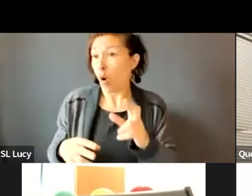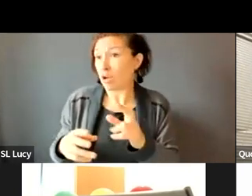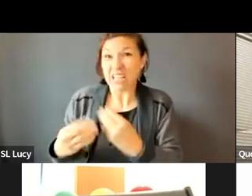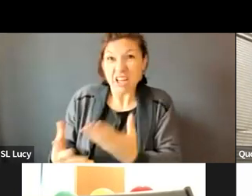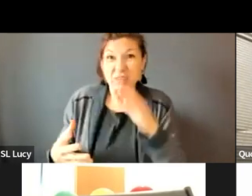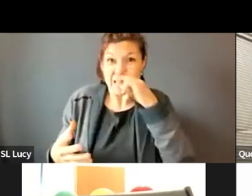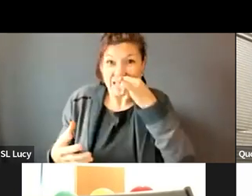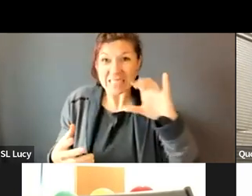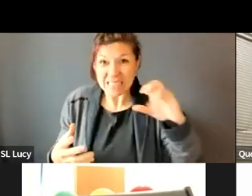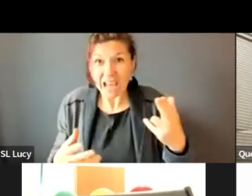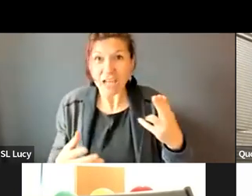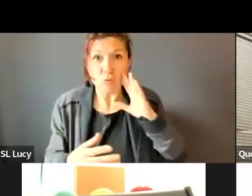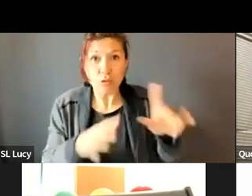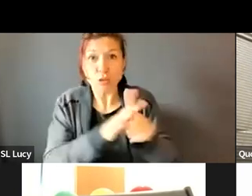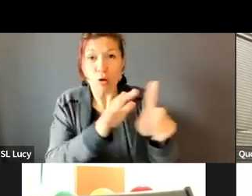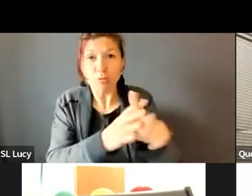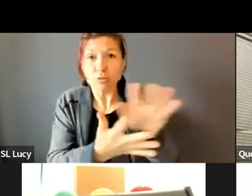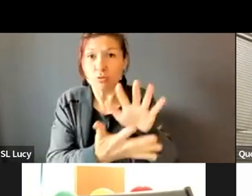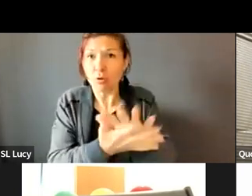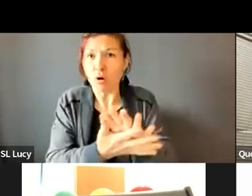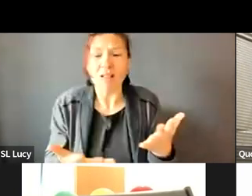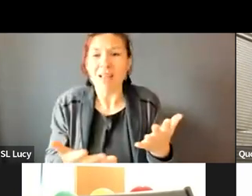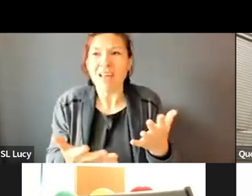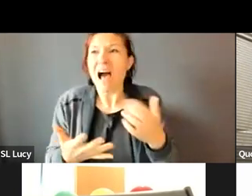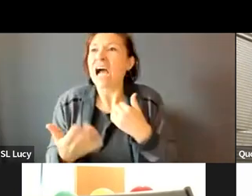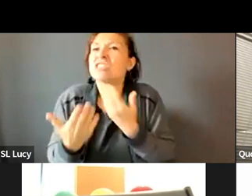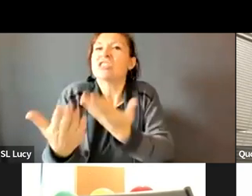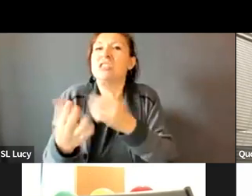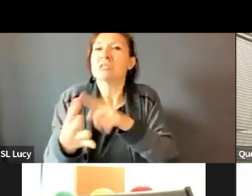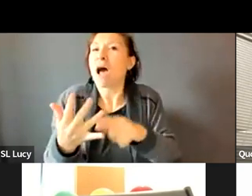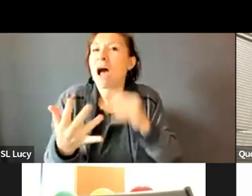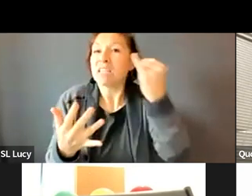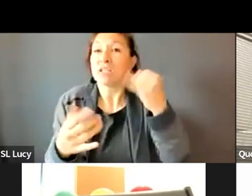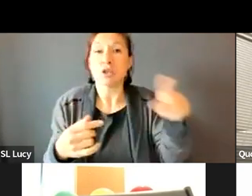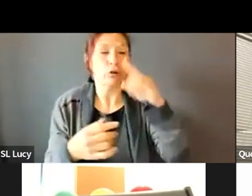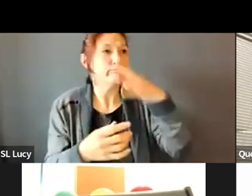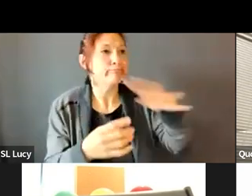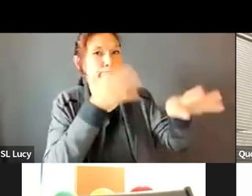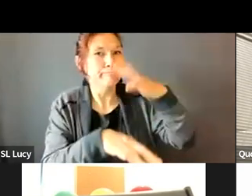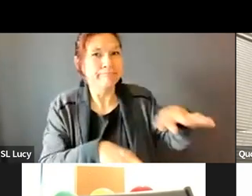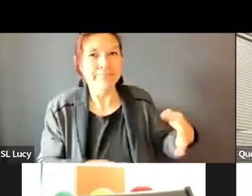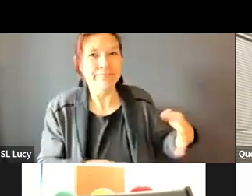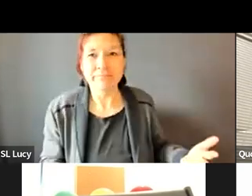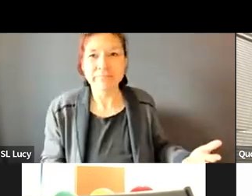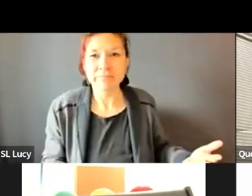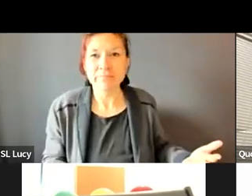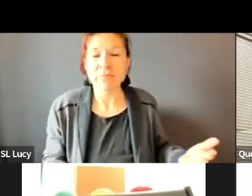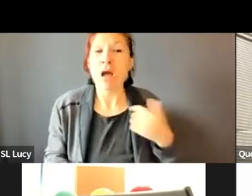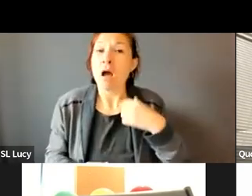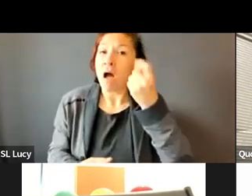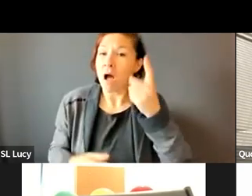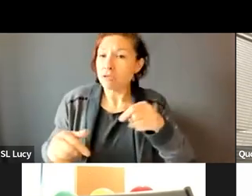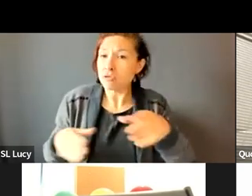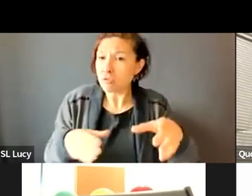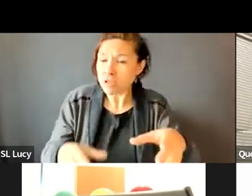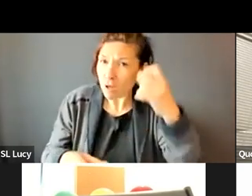could compete with the job market that's drawing kids out of classrooms instead and I understand the strategy and